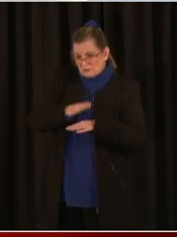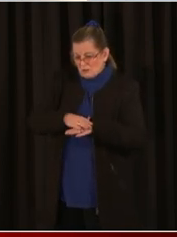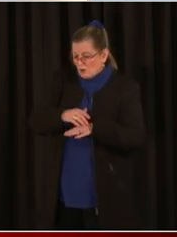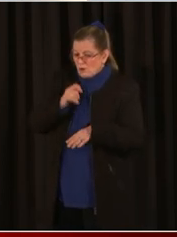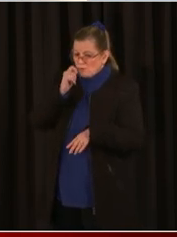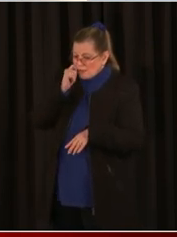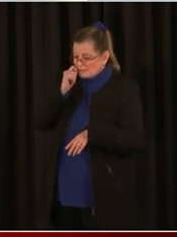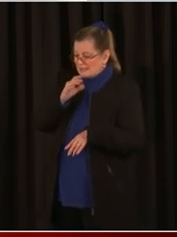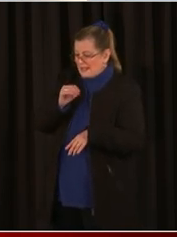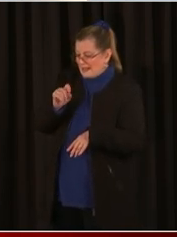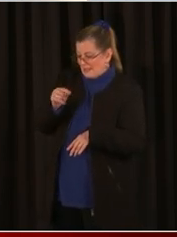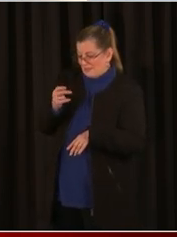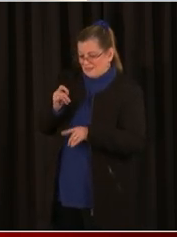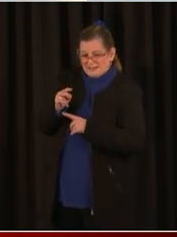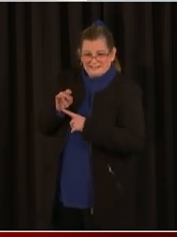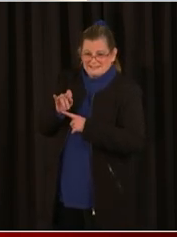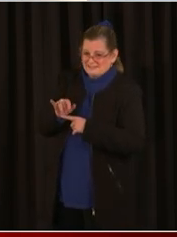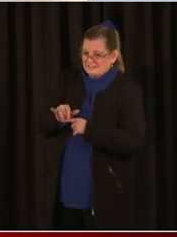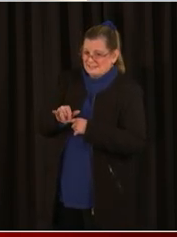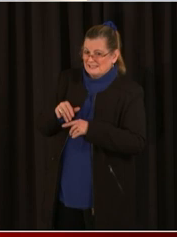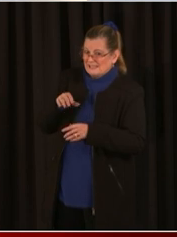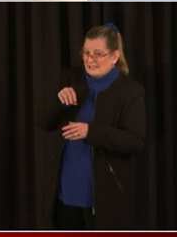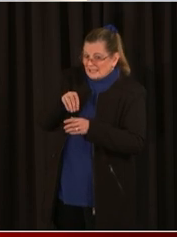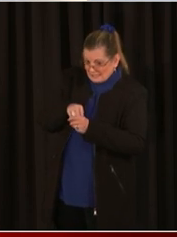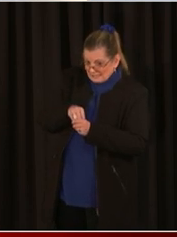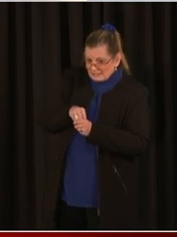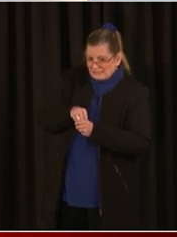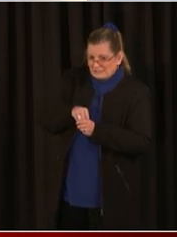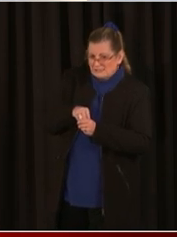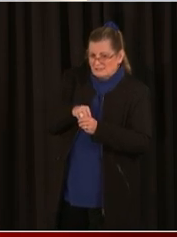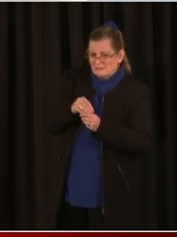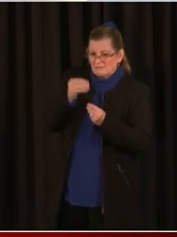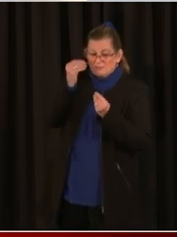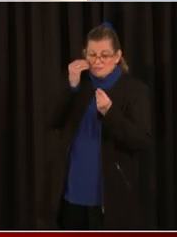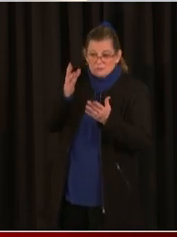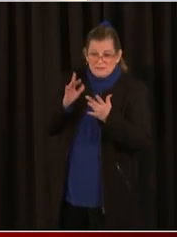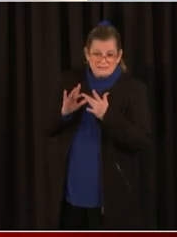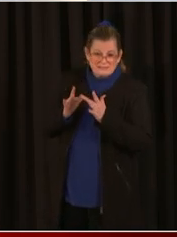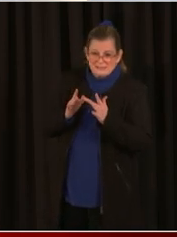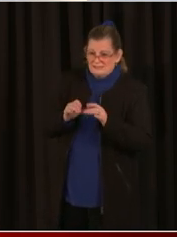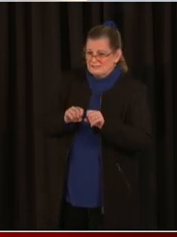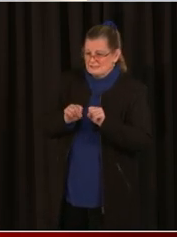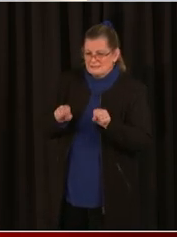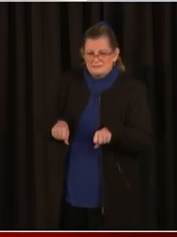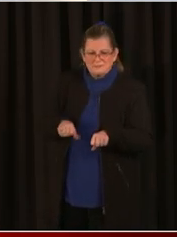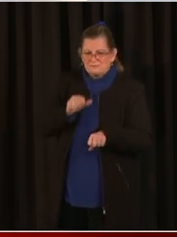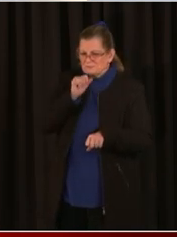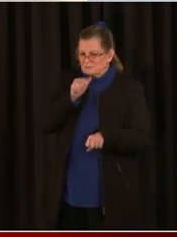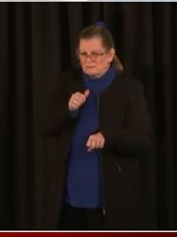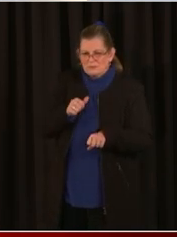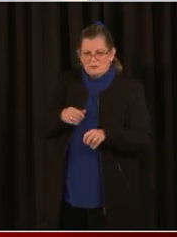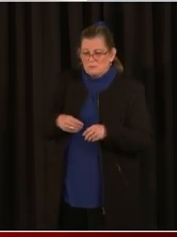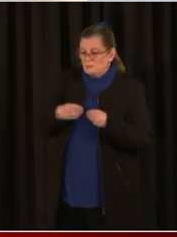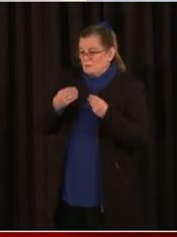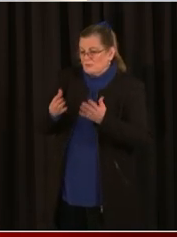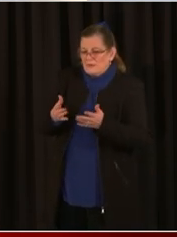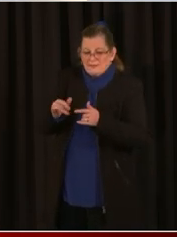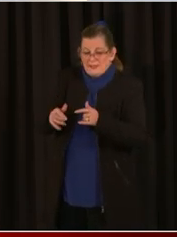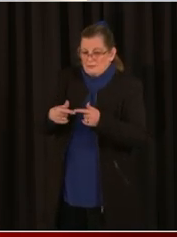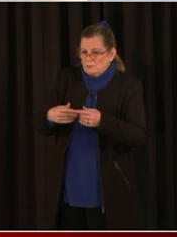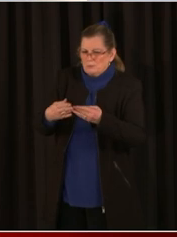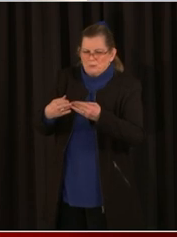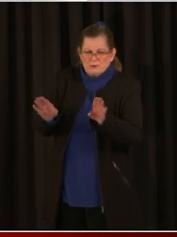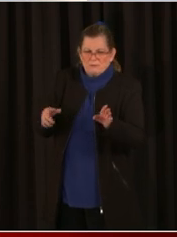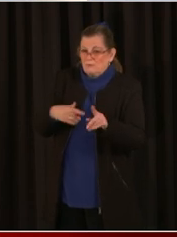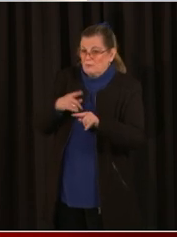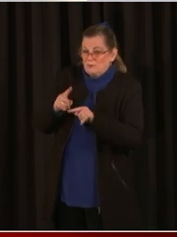the immunization information system, that data cannot be analyzed and provided to the public, and that data, more